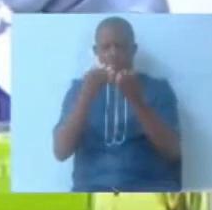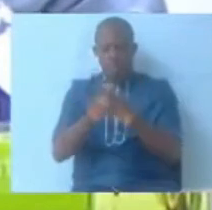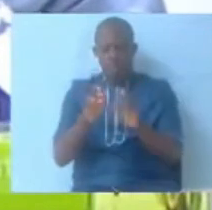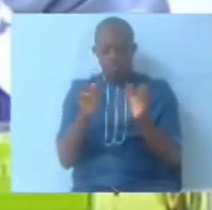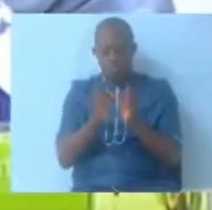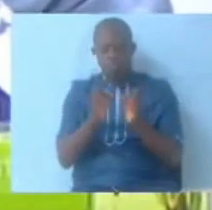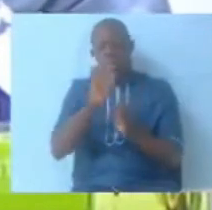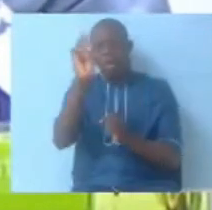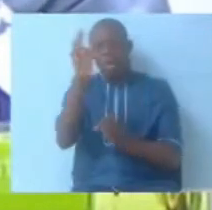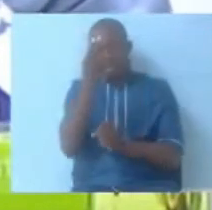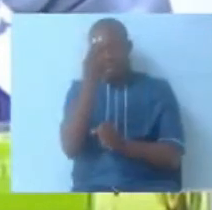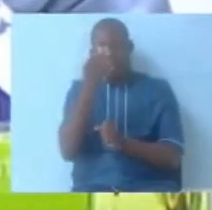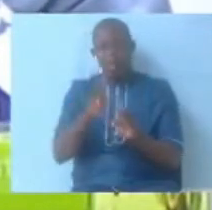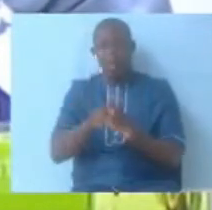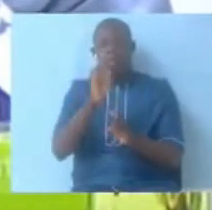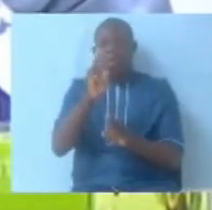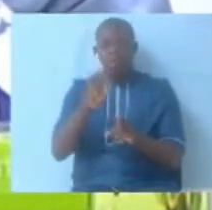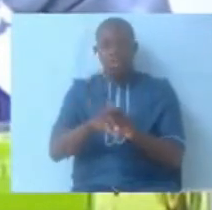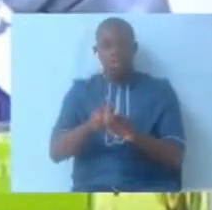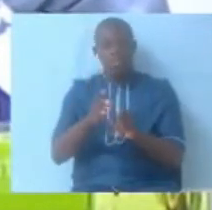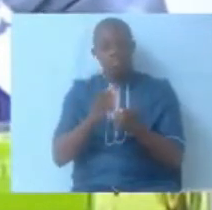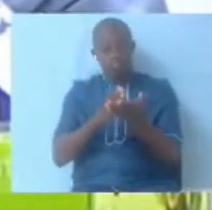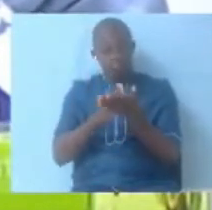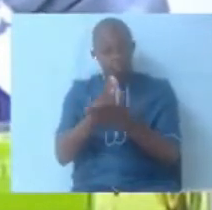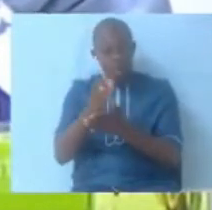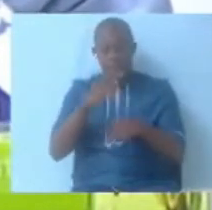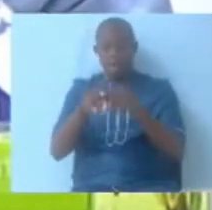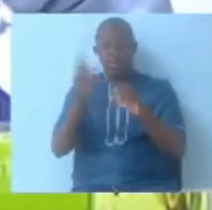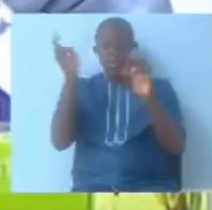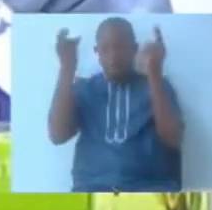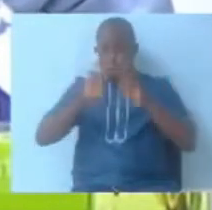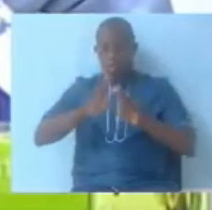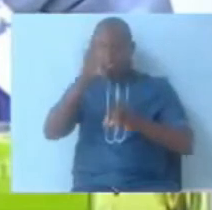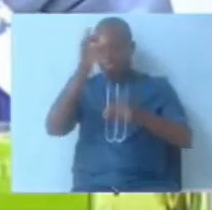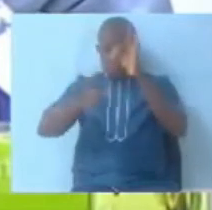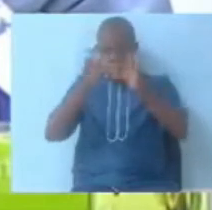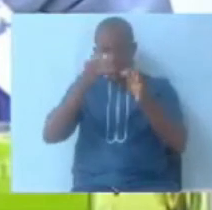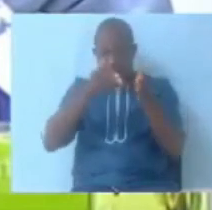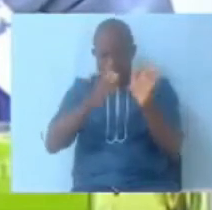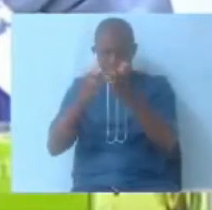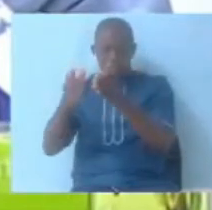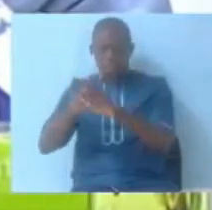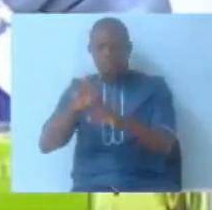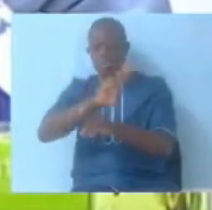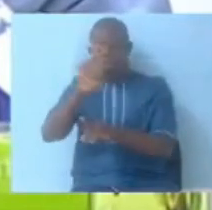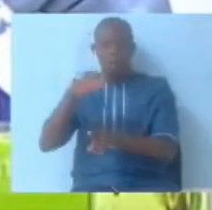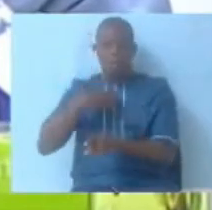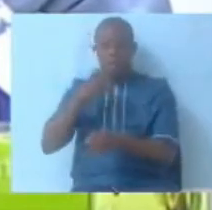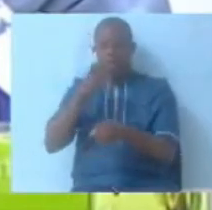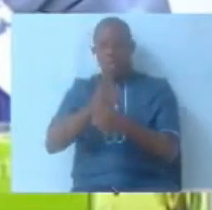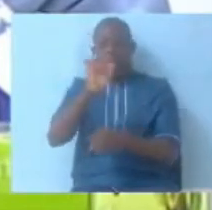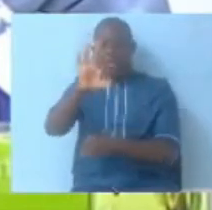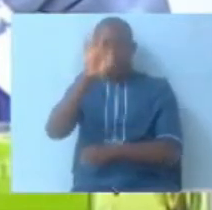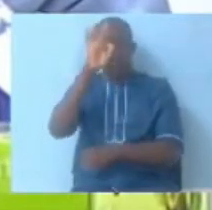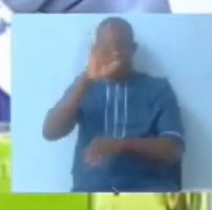judicial system threw in the towel. They didn't want to take any single decision over the matter. Ko benu nyame ngotumo